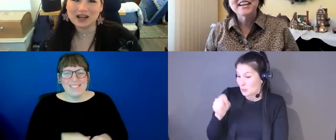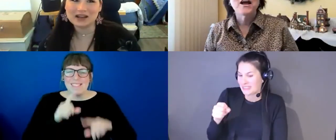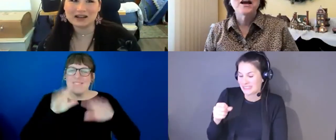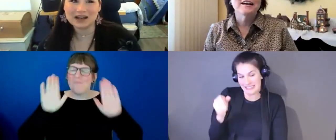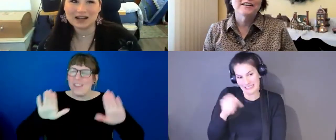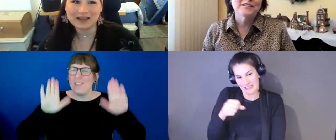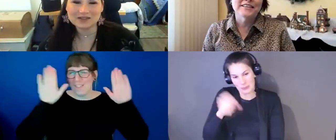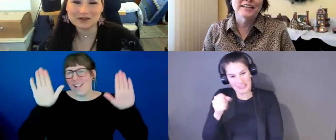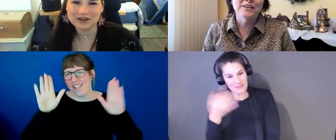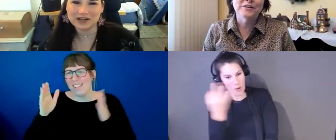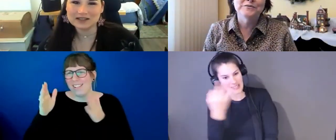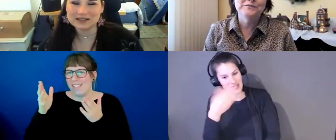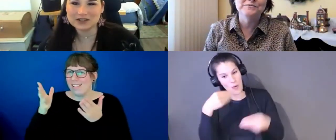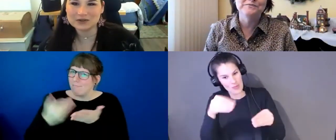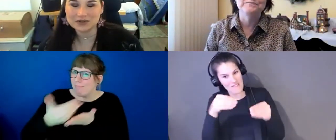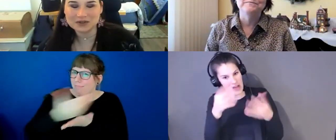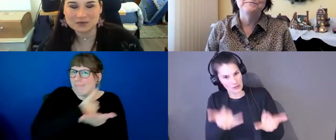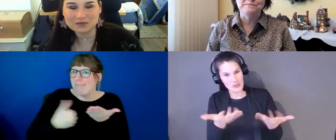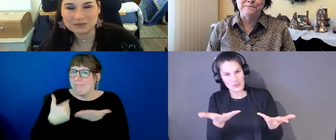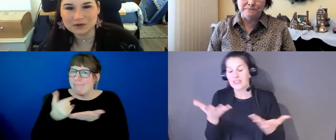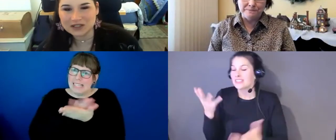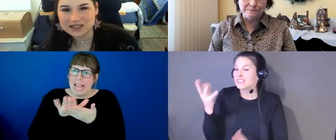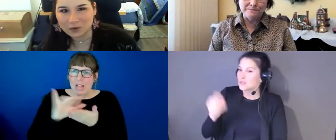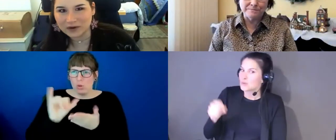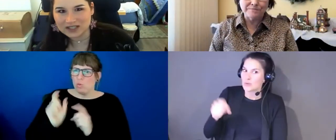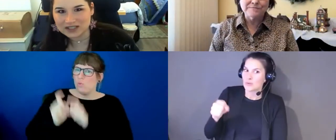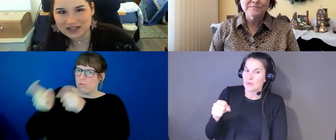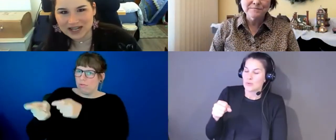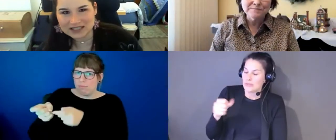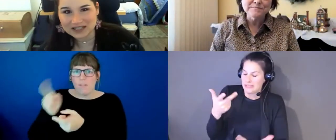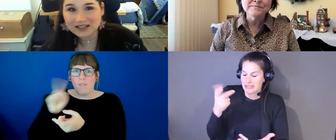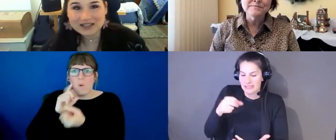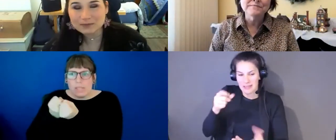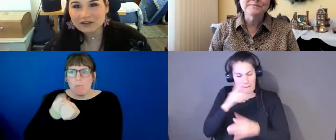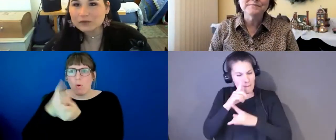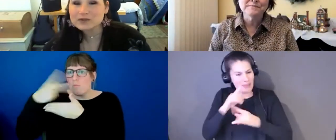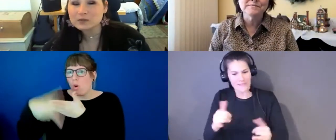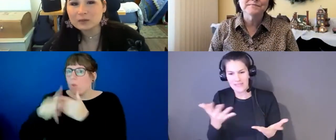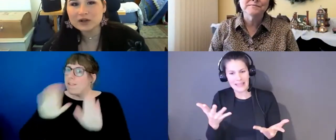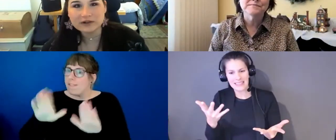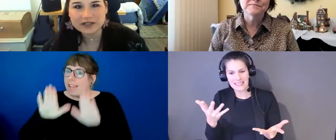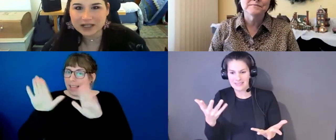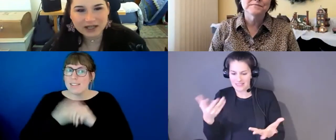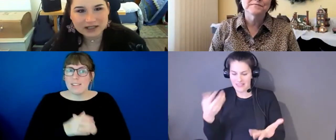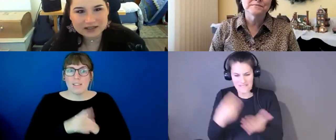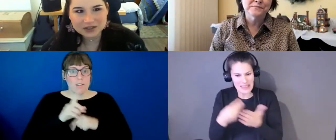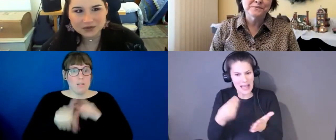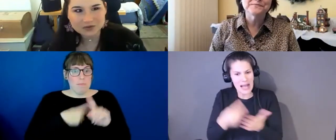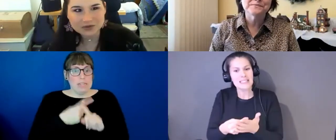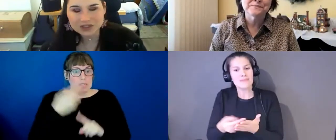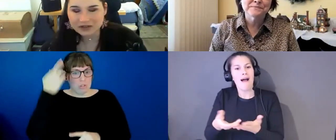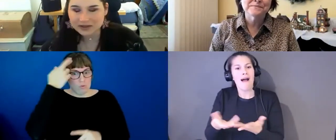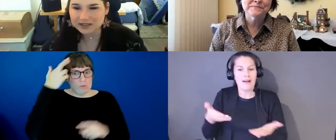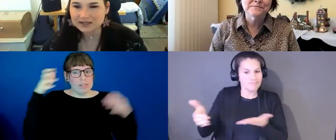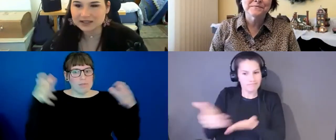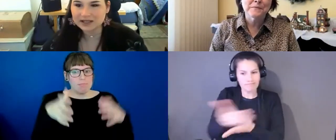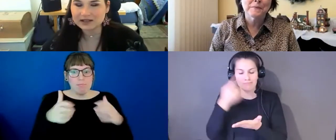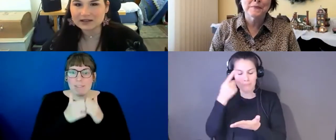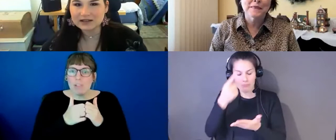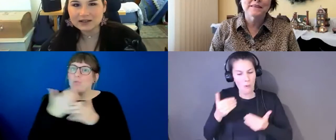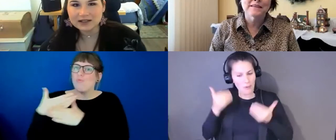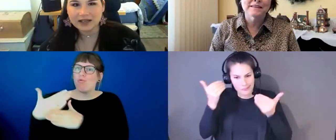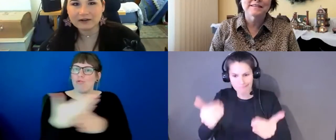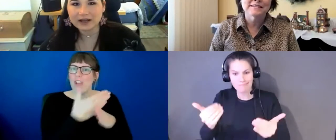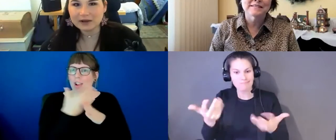right? And getting that sort of finances to move things forward is fantastic. And that is part of the reason why we're here today, is to just share things